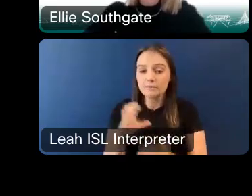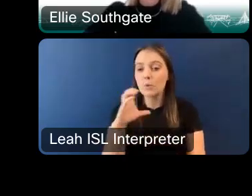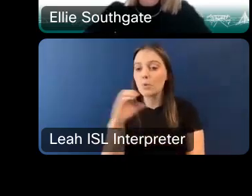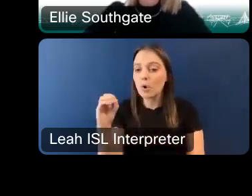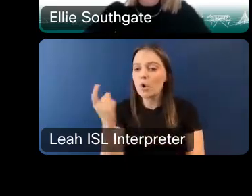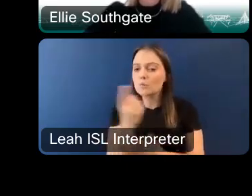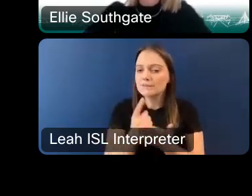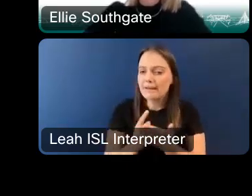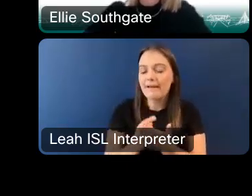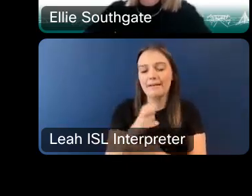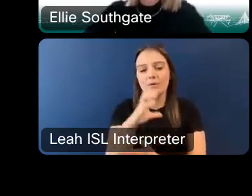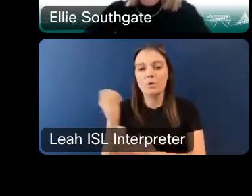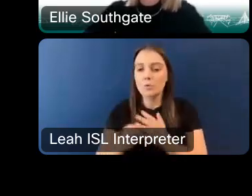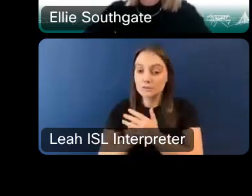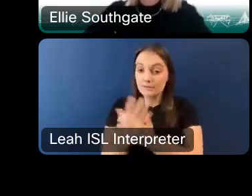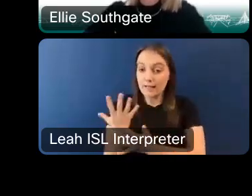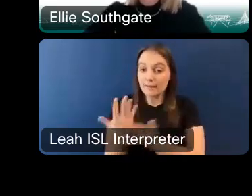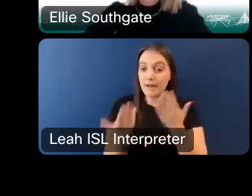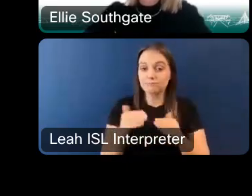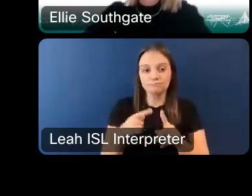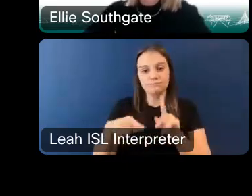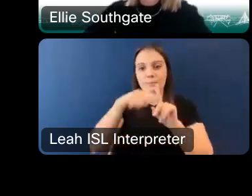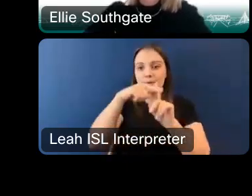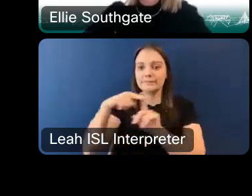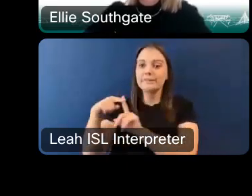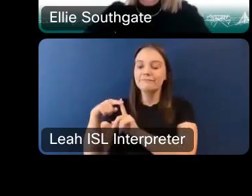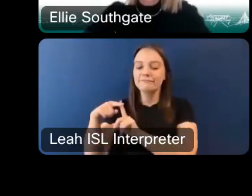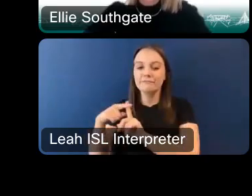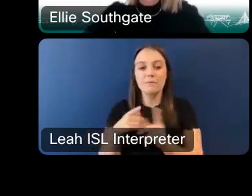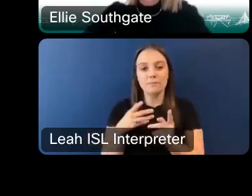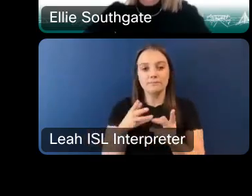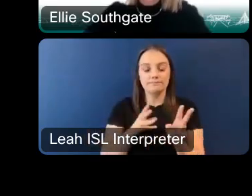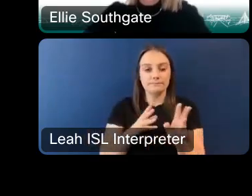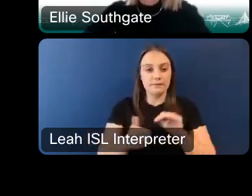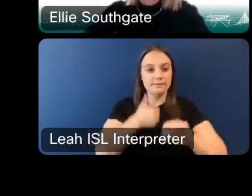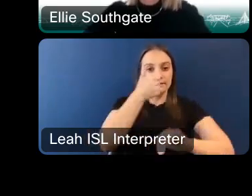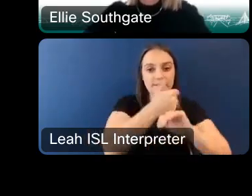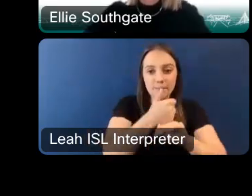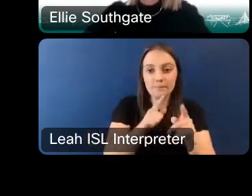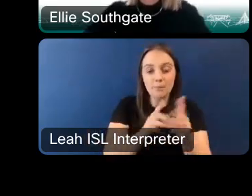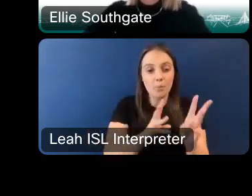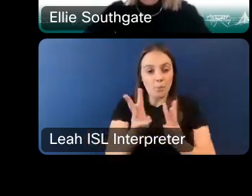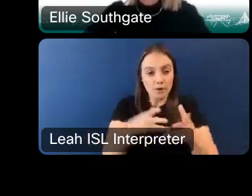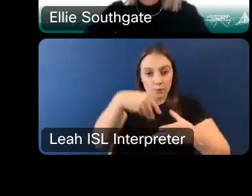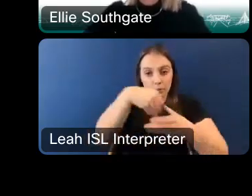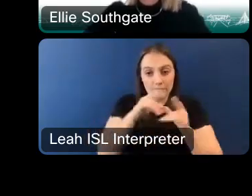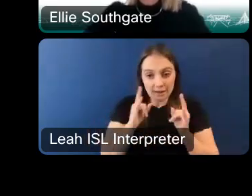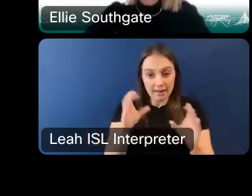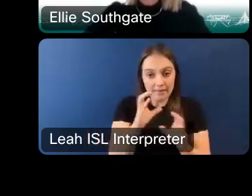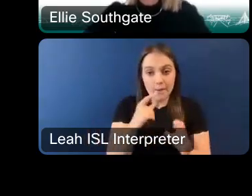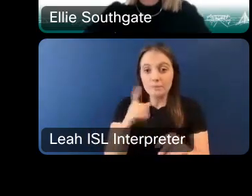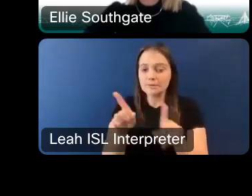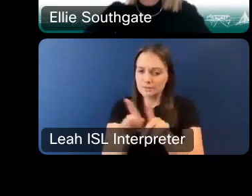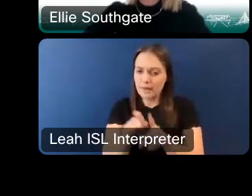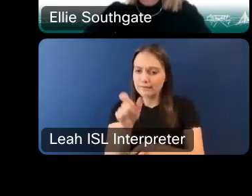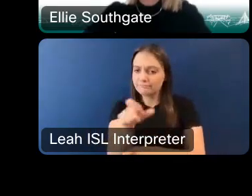can positively benefit both those using and working in our health and care services. Thanks.